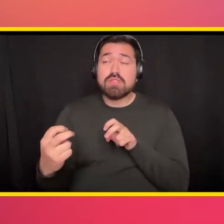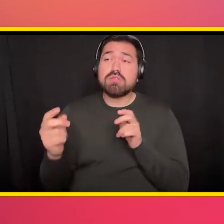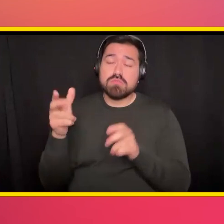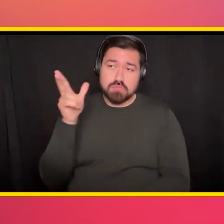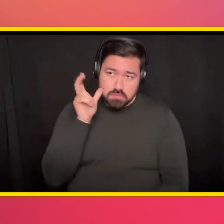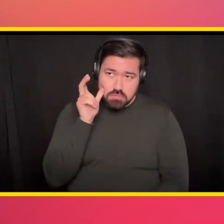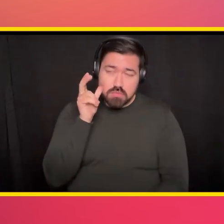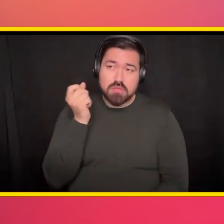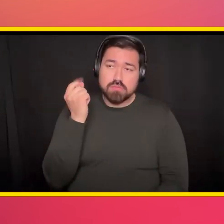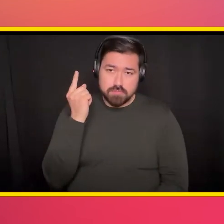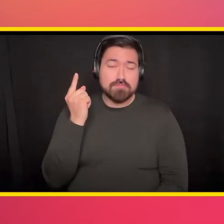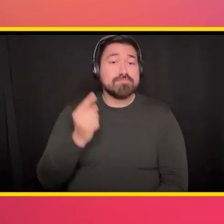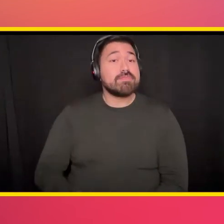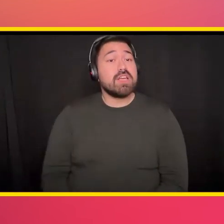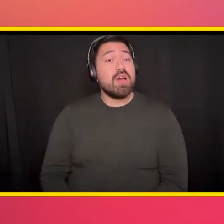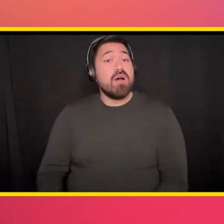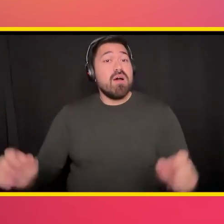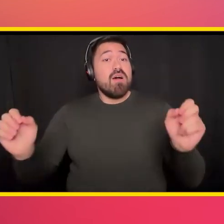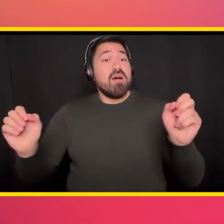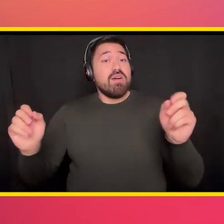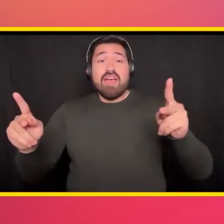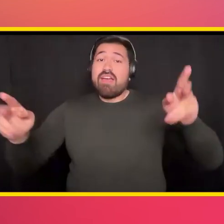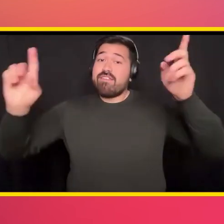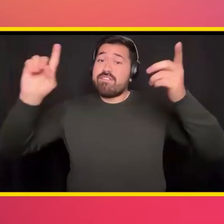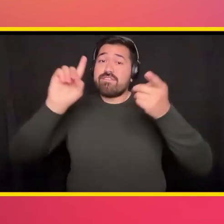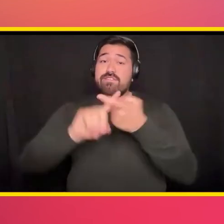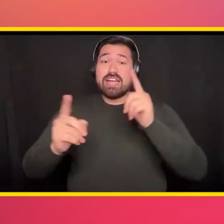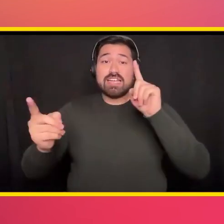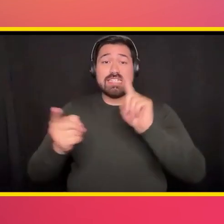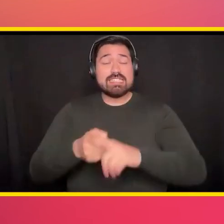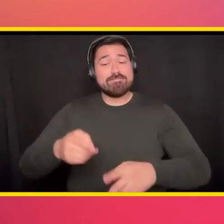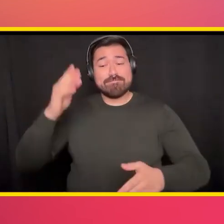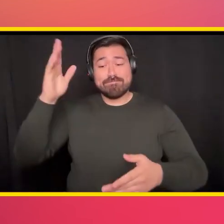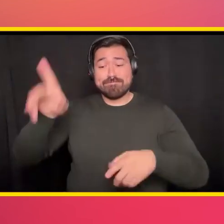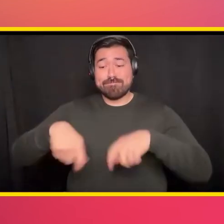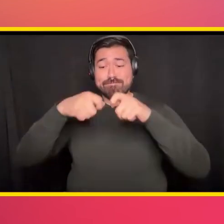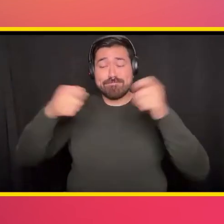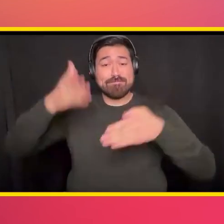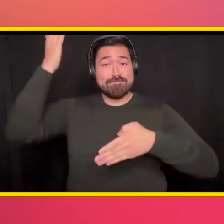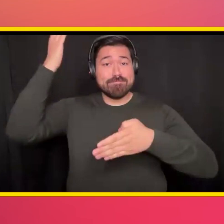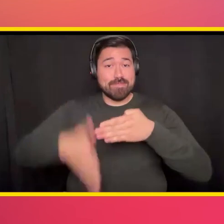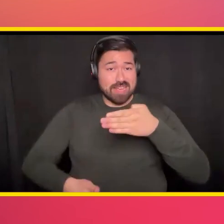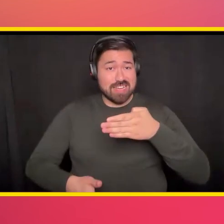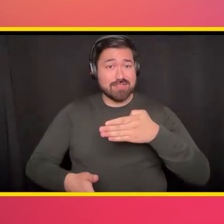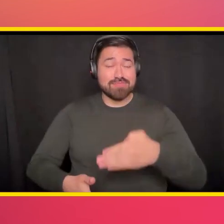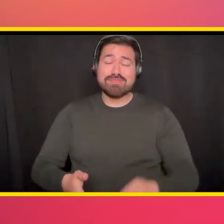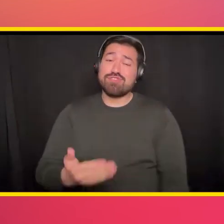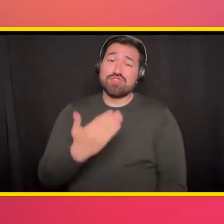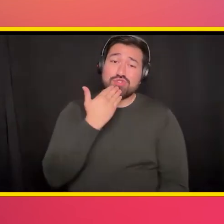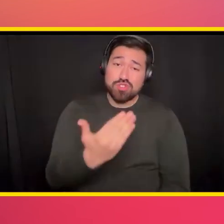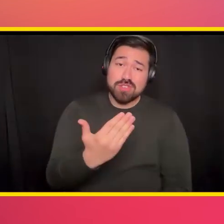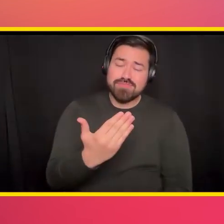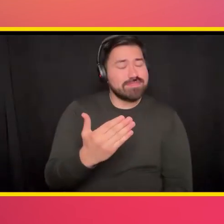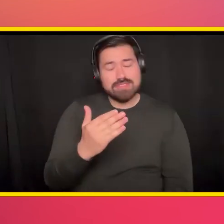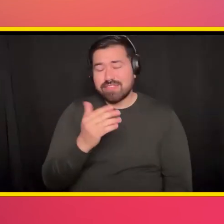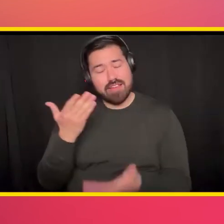Well, friends, it's time for us to call it good, not done, but good.